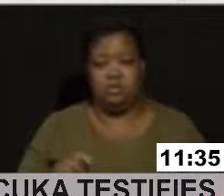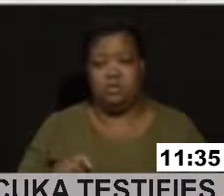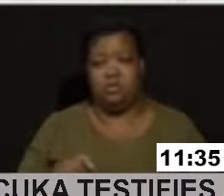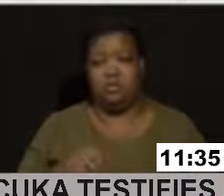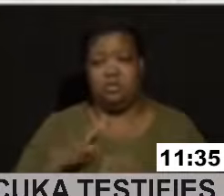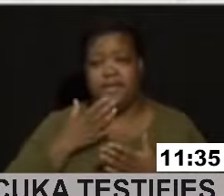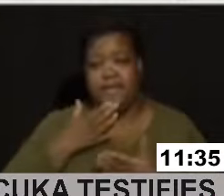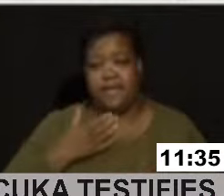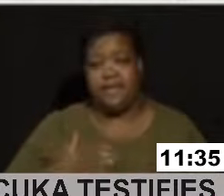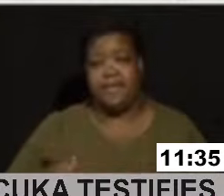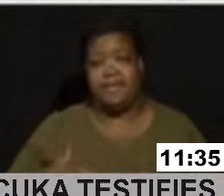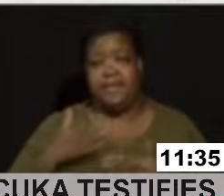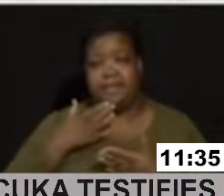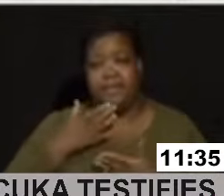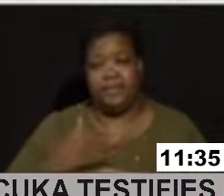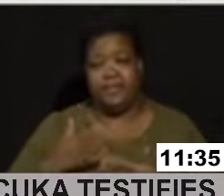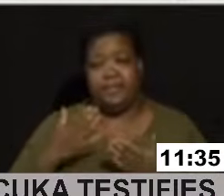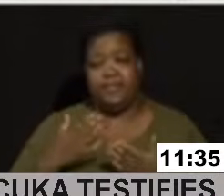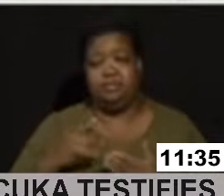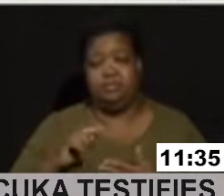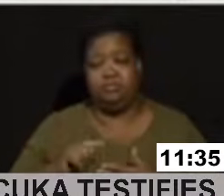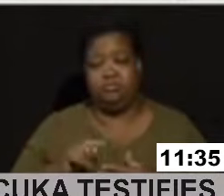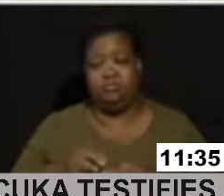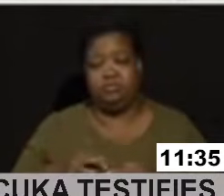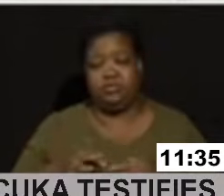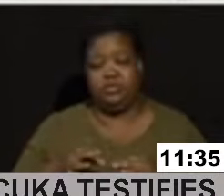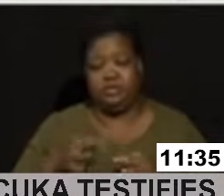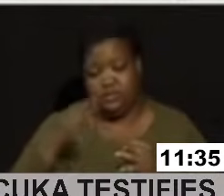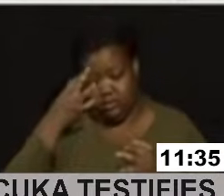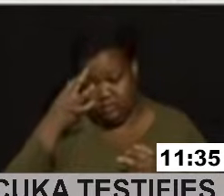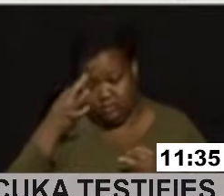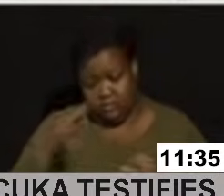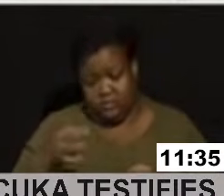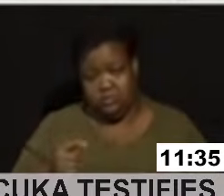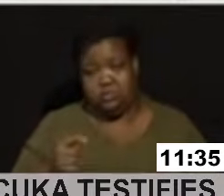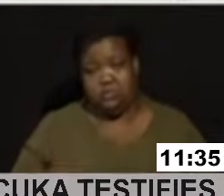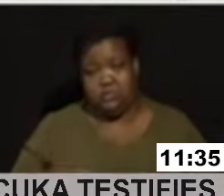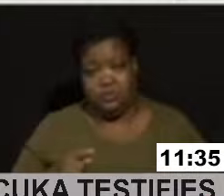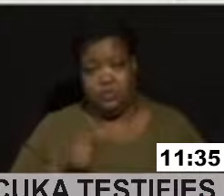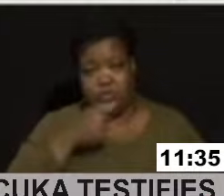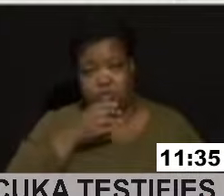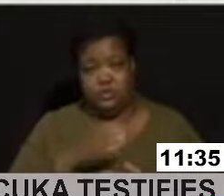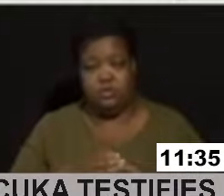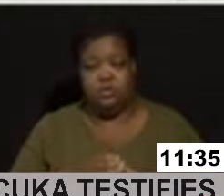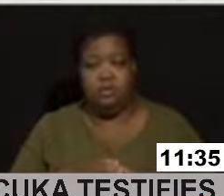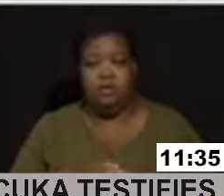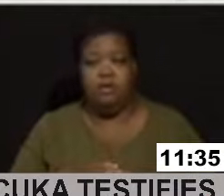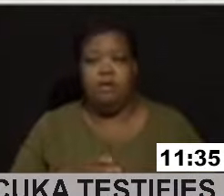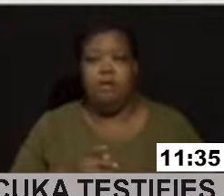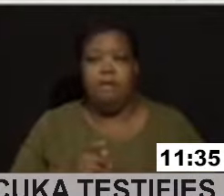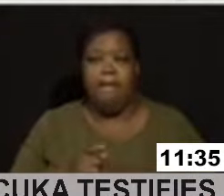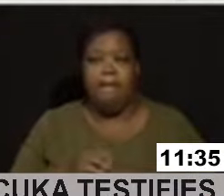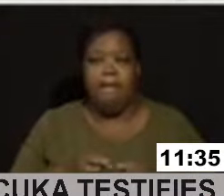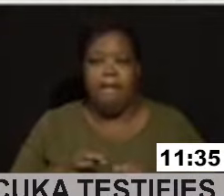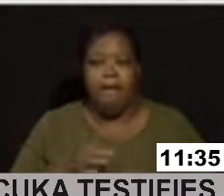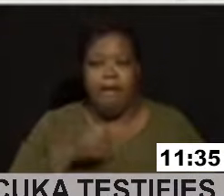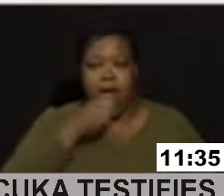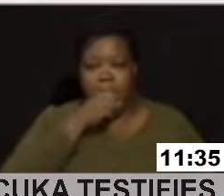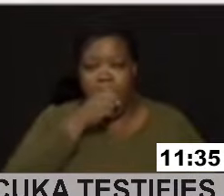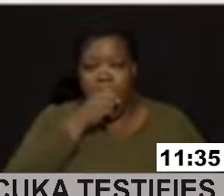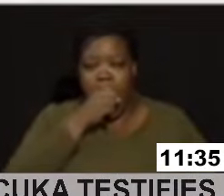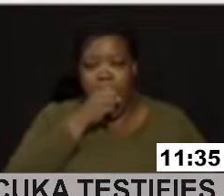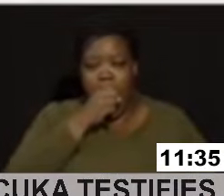suspects, further delaying decision-making. You obviously confirm that, but perhaps can you just elaborate on that? Yes.